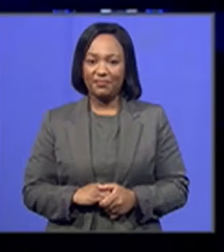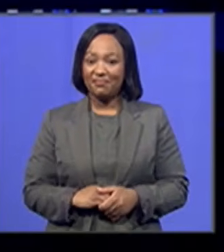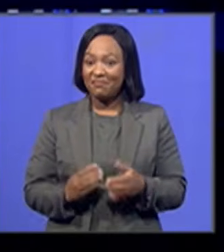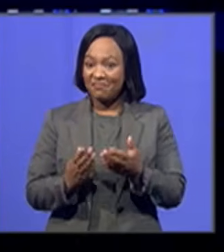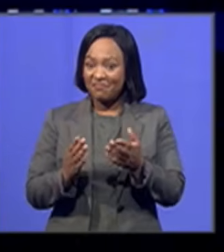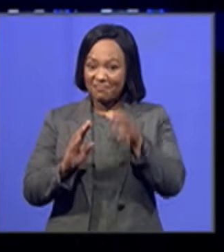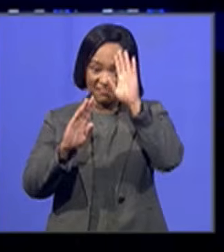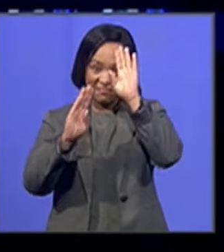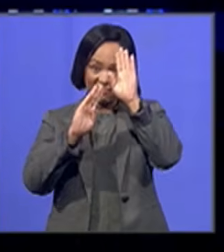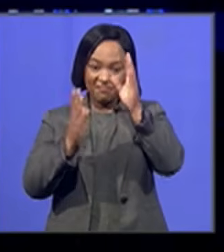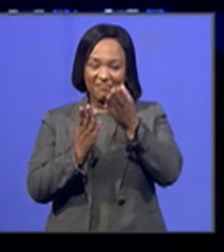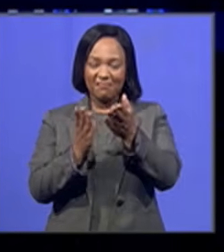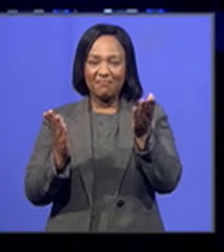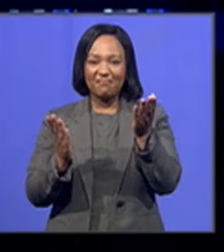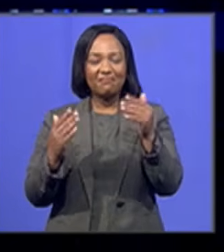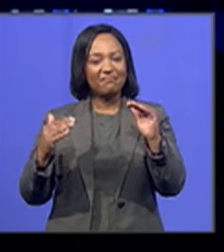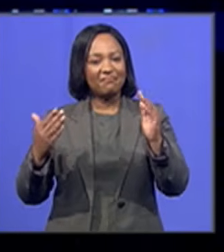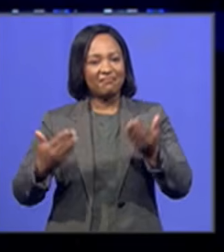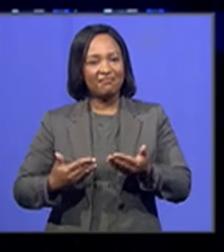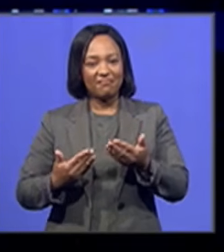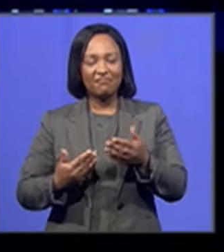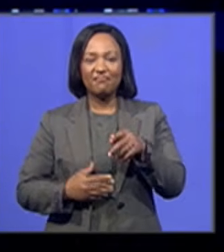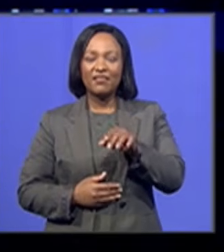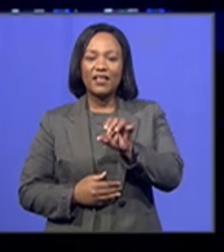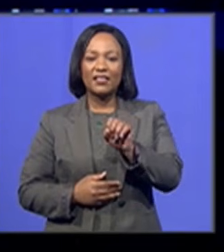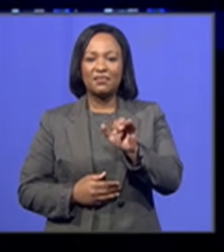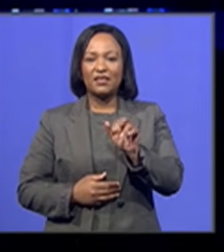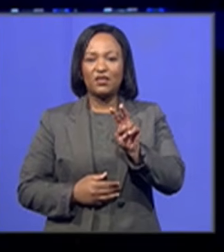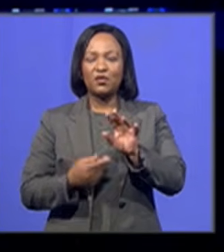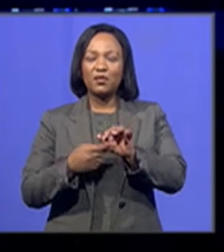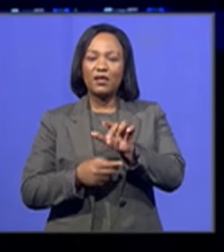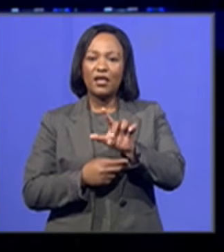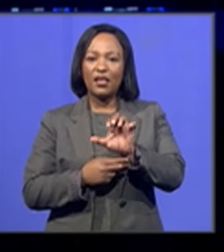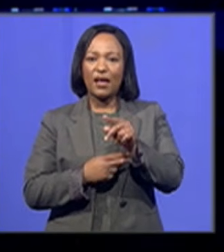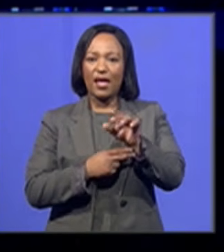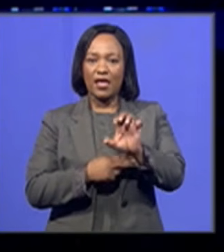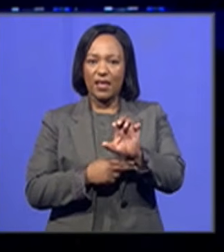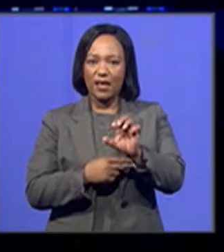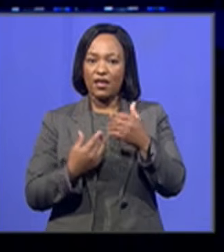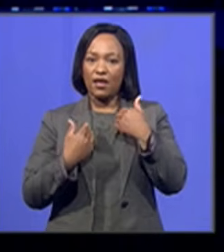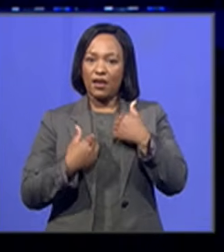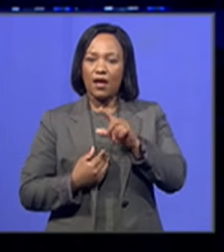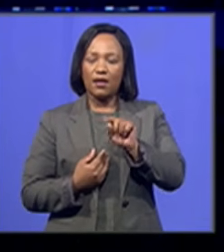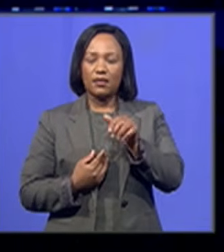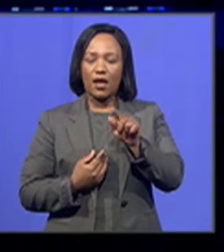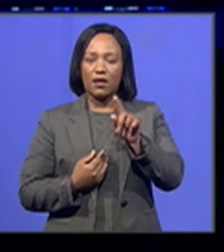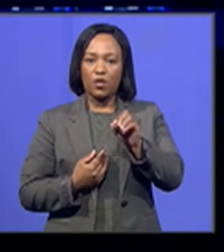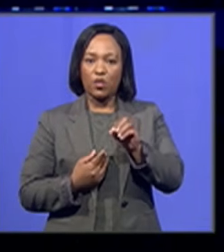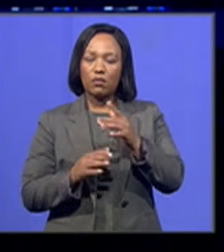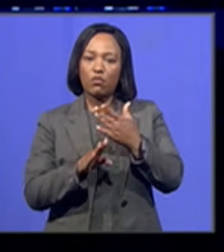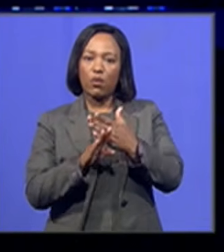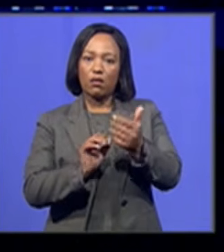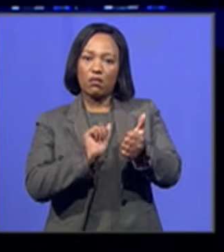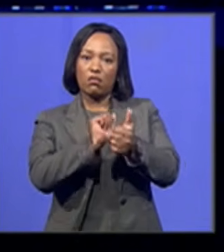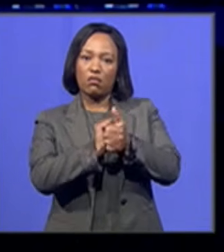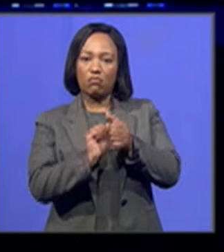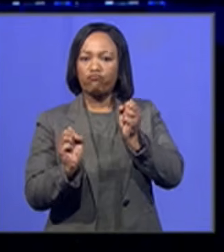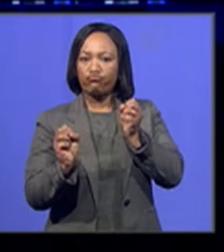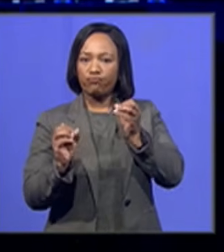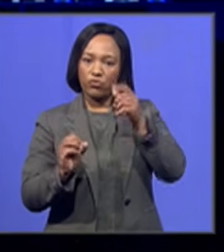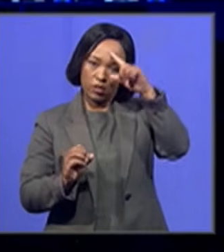Mohi dumela hle re boetse ra omalokwana kana leng ya mantla SABC 2 le SABC le hai ke thato hlanyane mme ka jeno ke tla di hasa mmoho